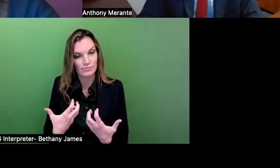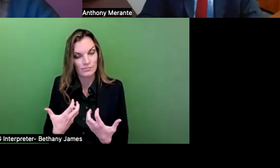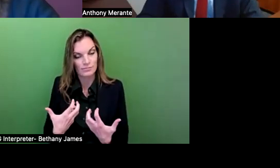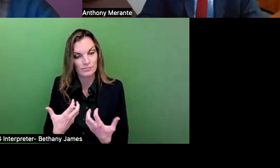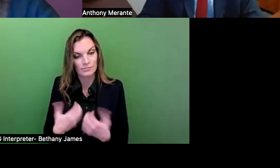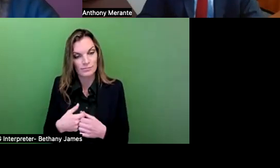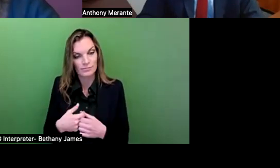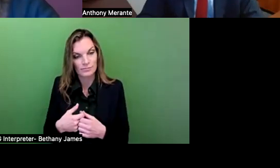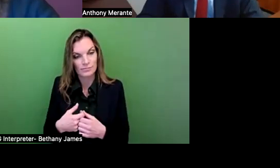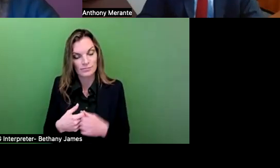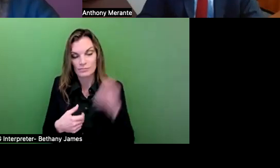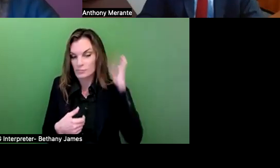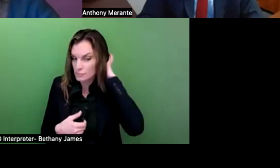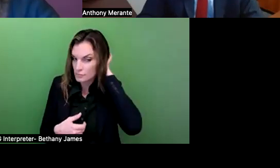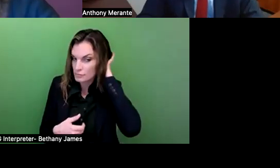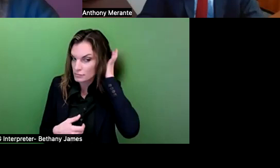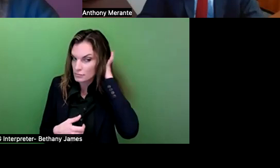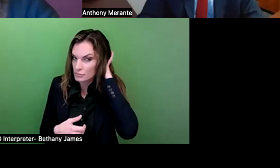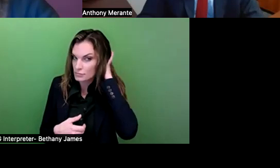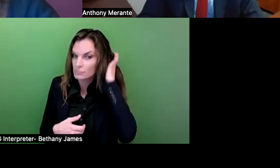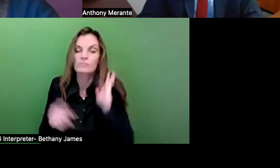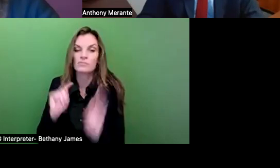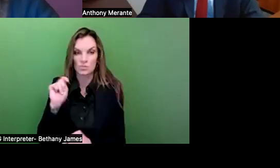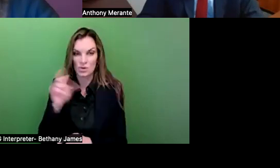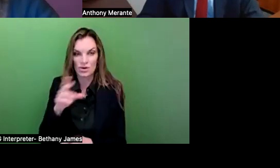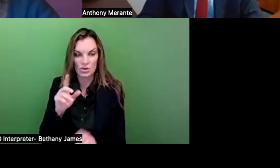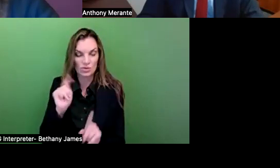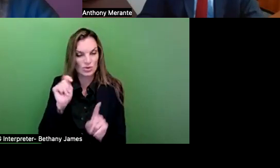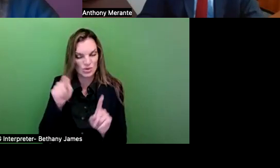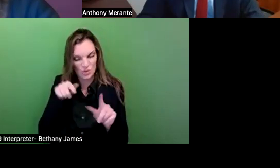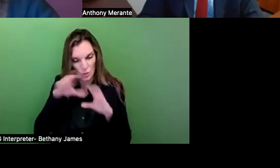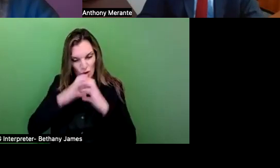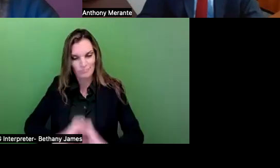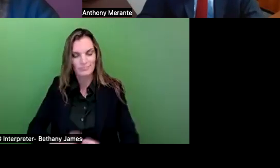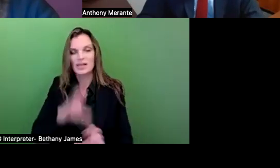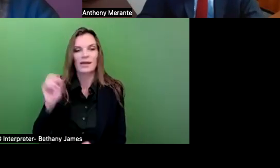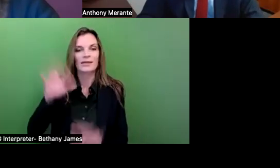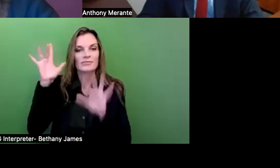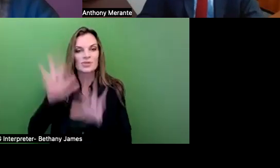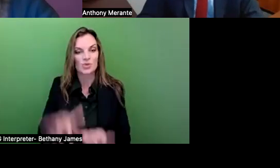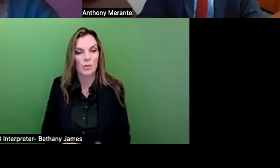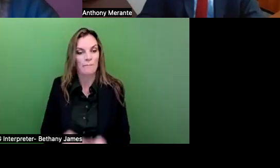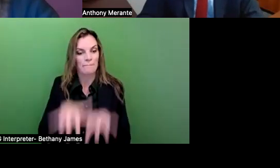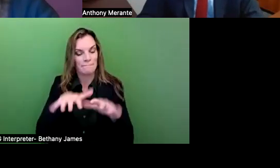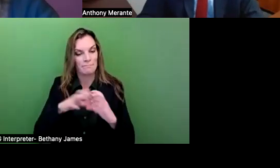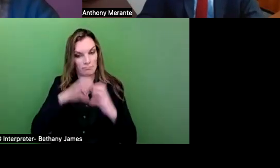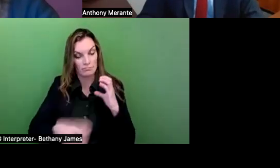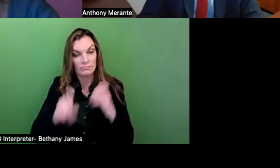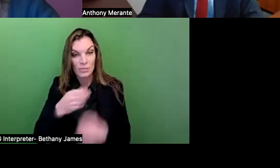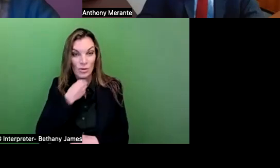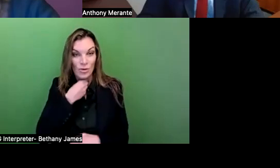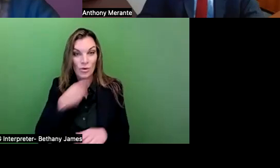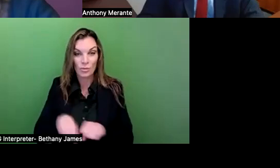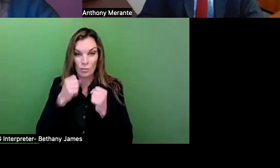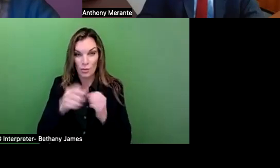our sewers and storm drain systems to see if it's clogging and or broken pipes that